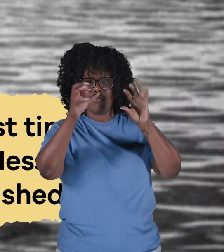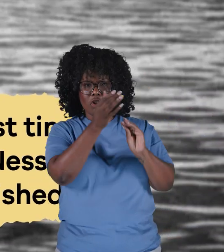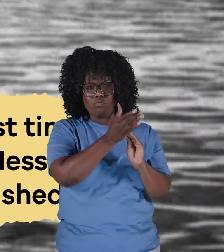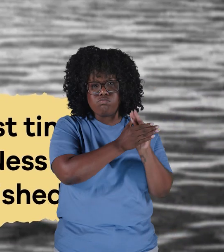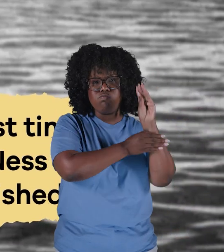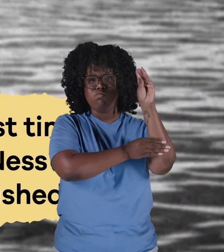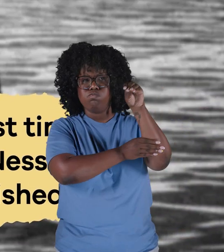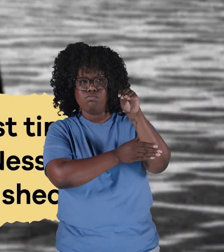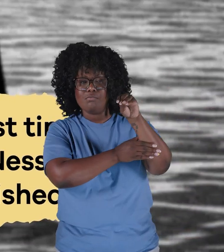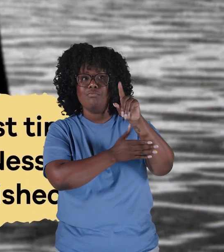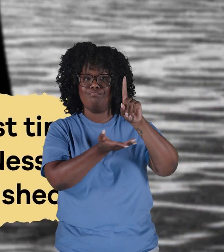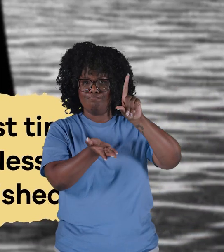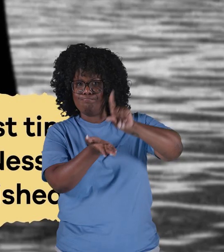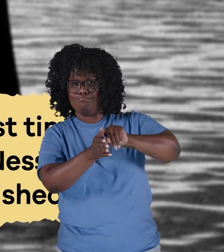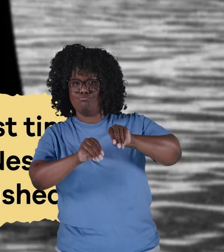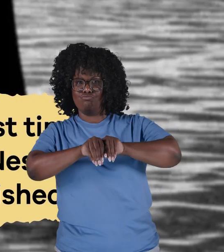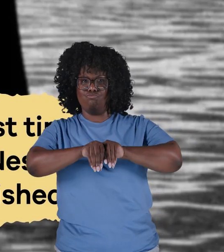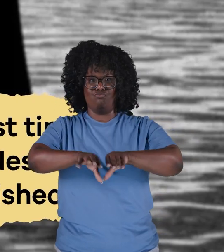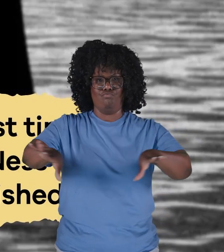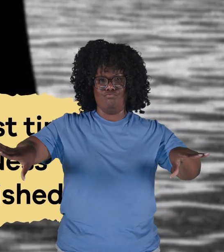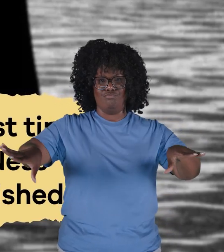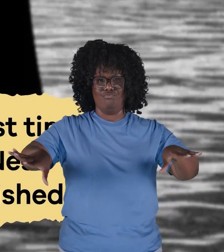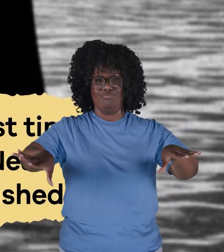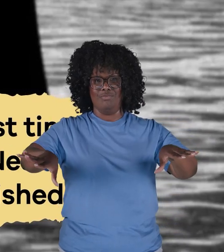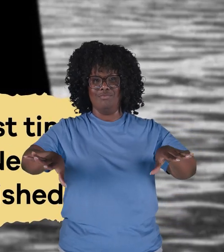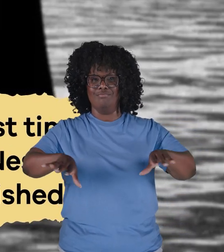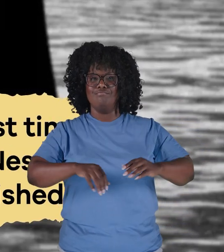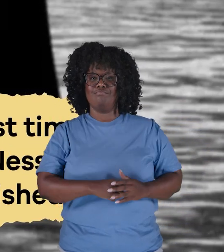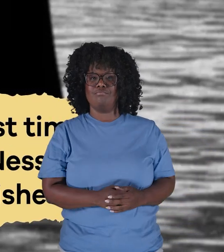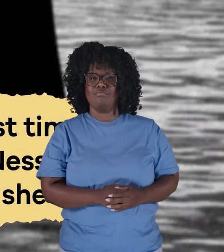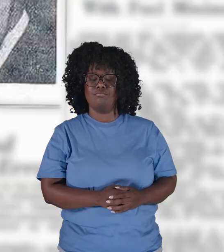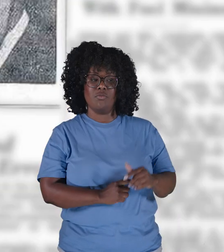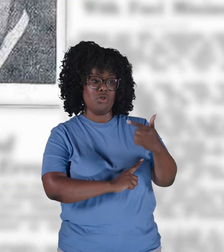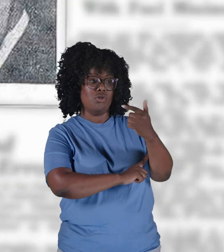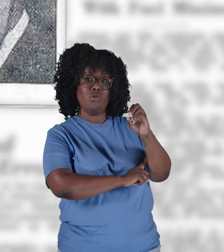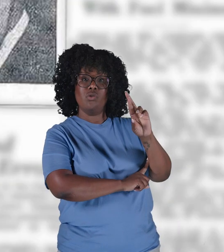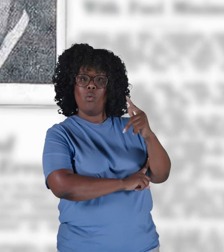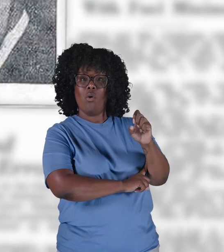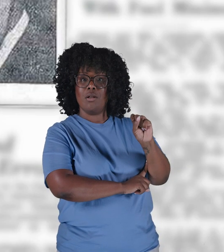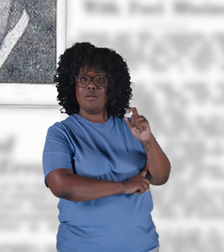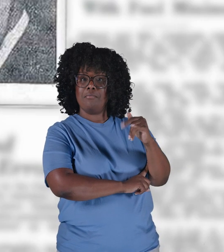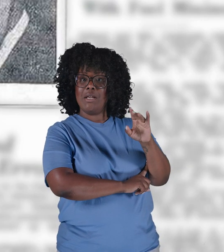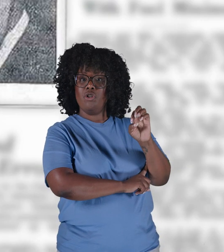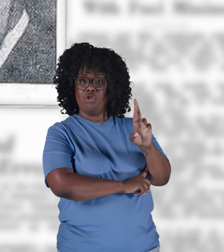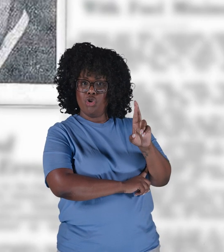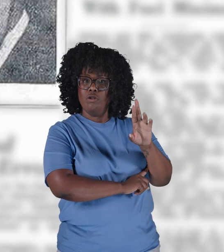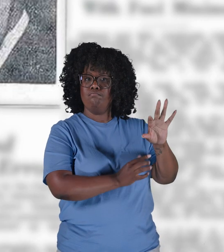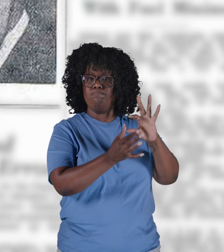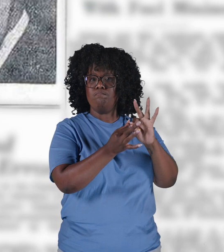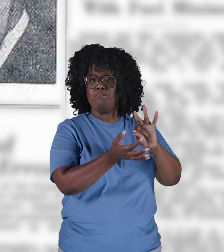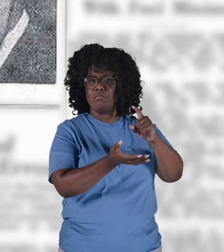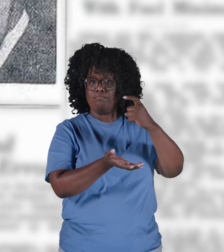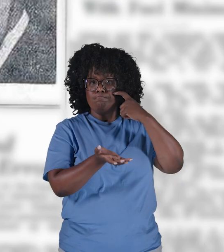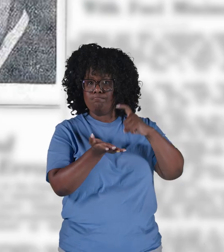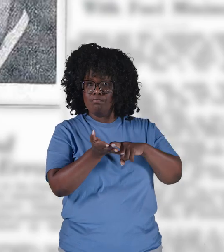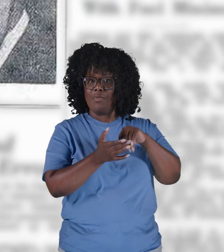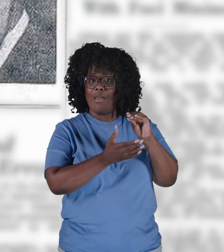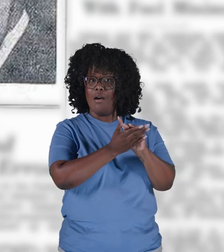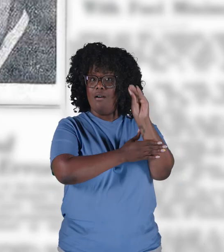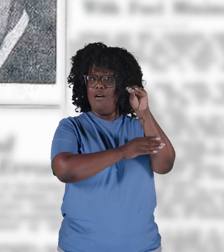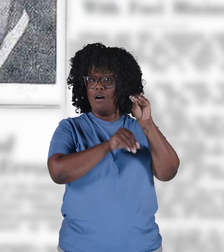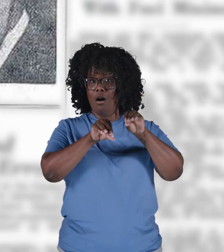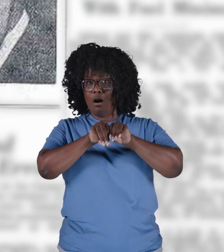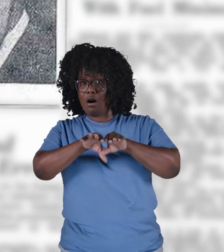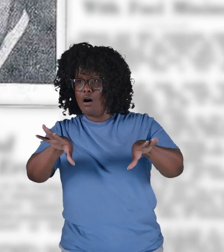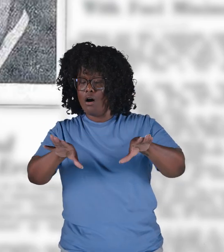a sighting of the Loch Ness Monster was widely published. George Spicer's account of seeing the Loch Ness